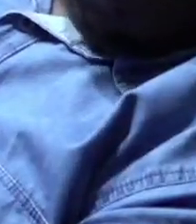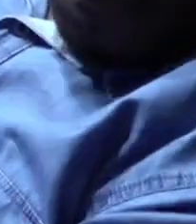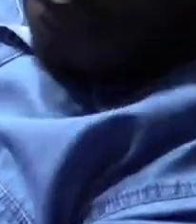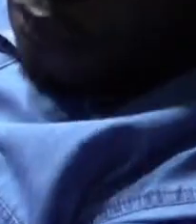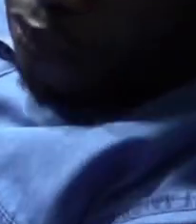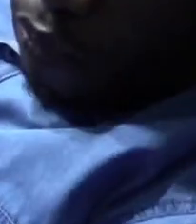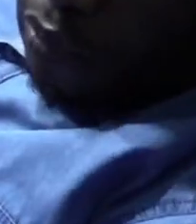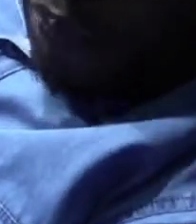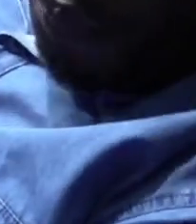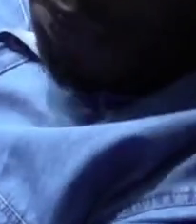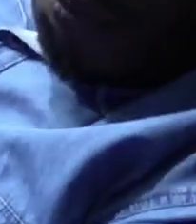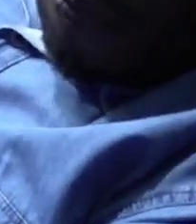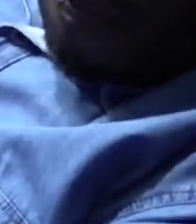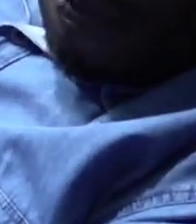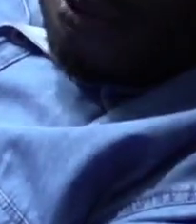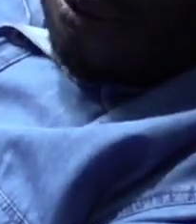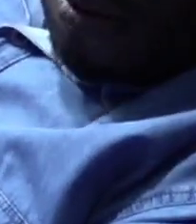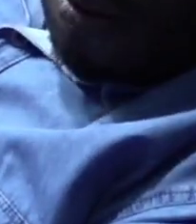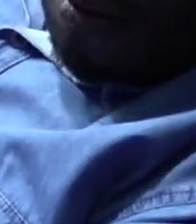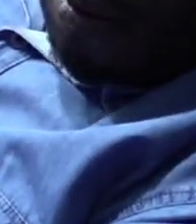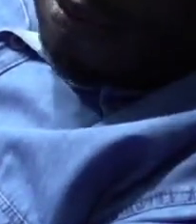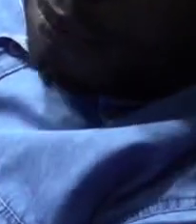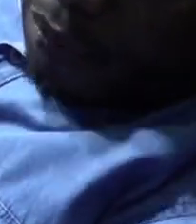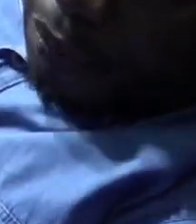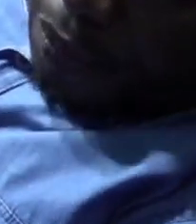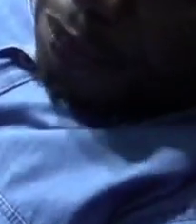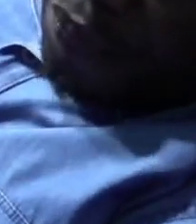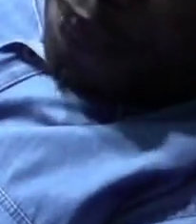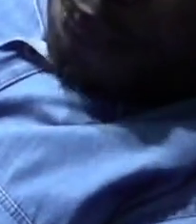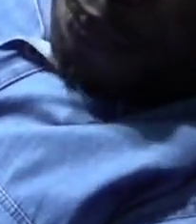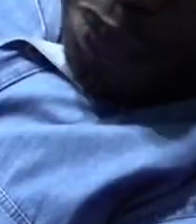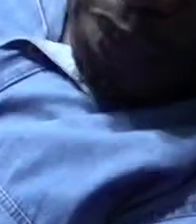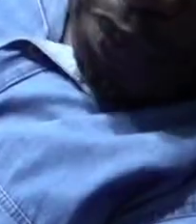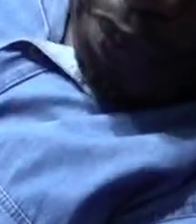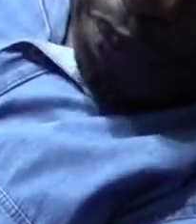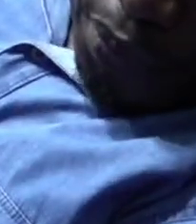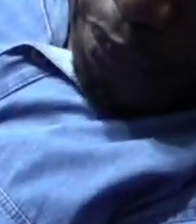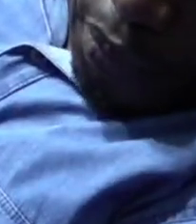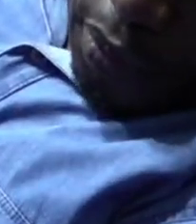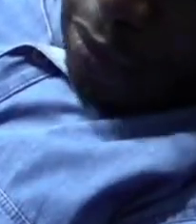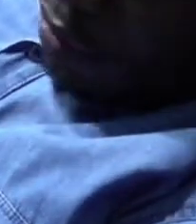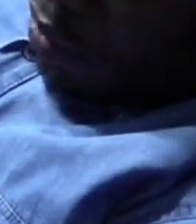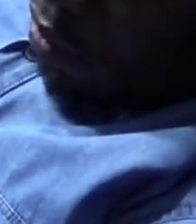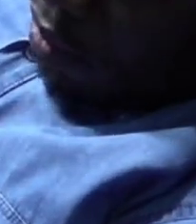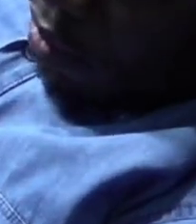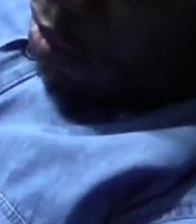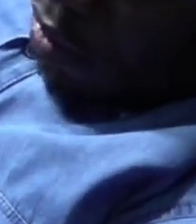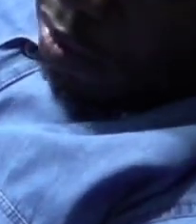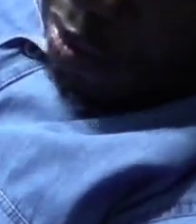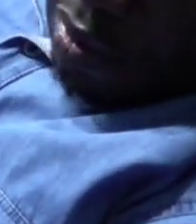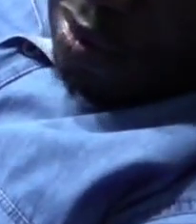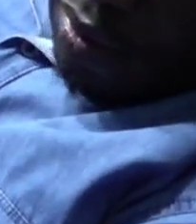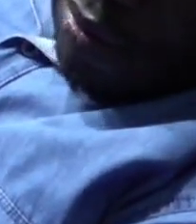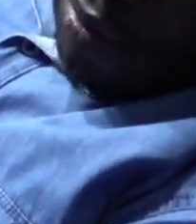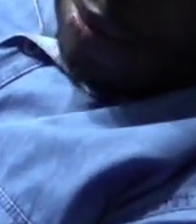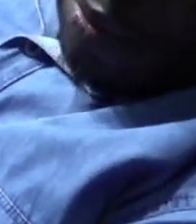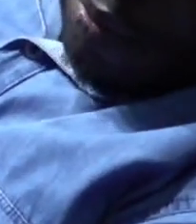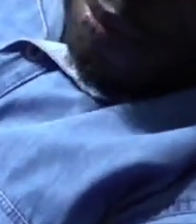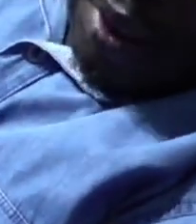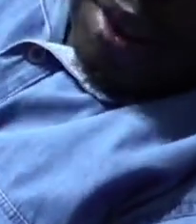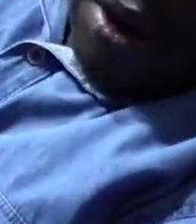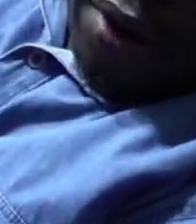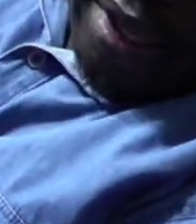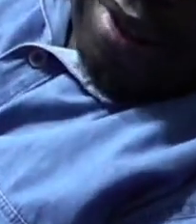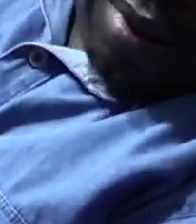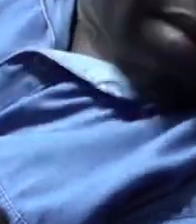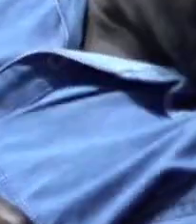strategy to reduce reliance on immovable assets and improve liquidity for long-term sustainability.